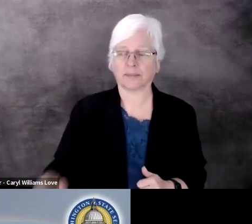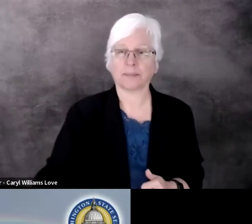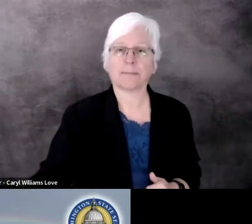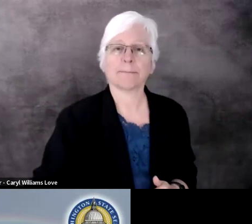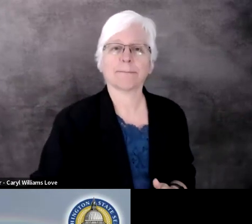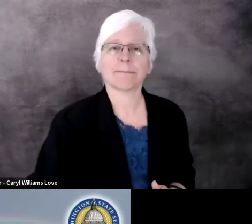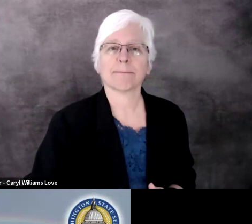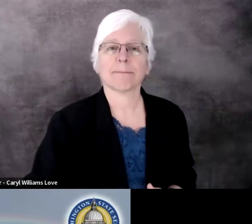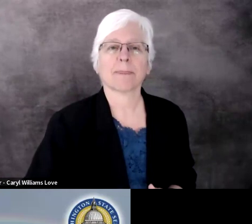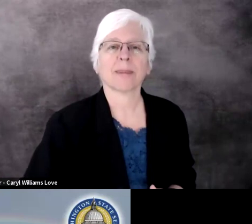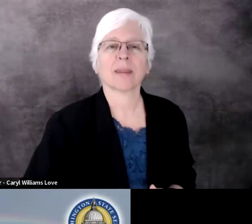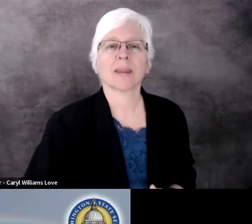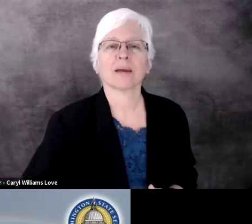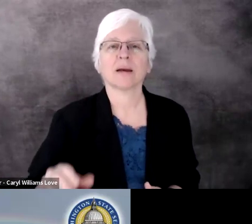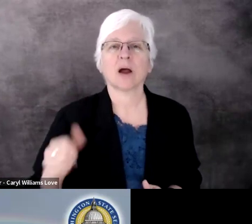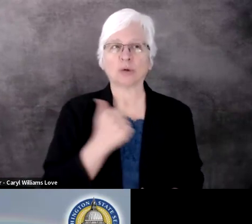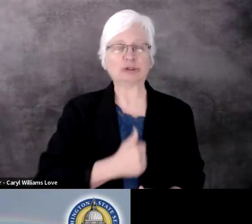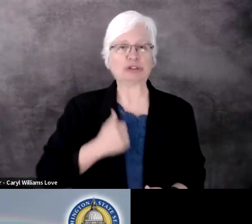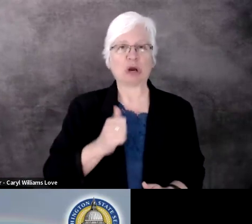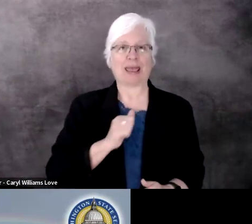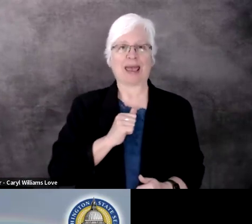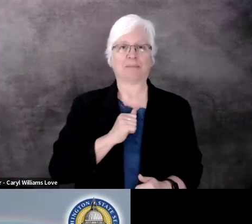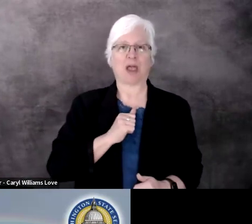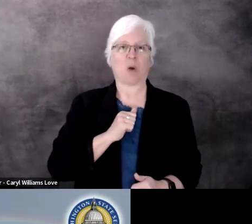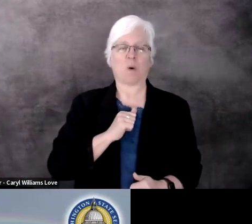I had a crisis of my own. And so